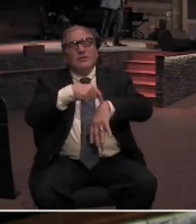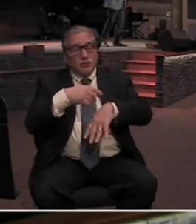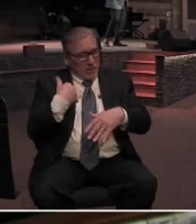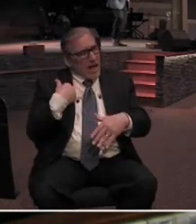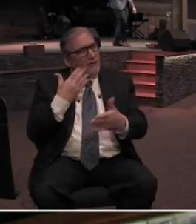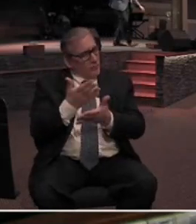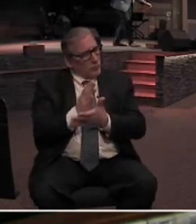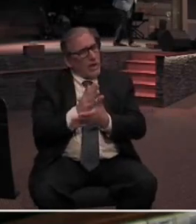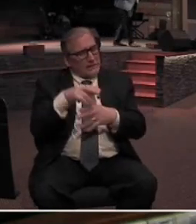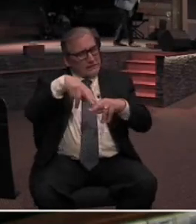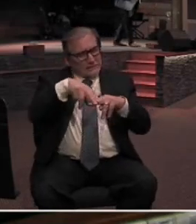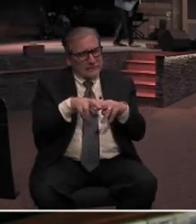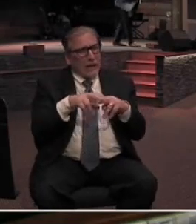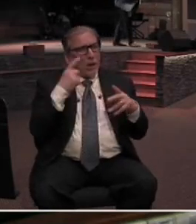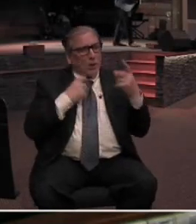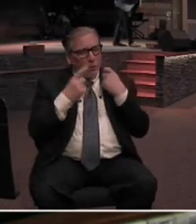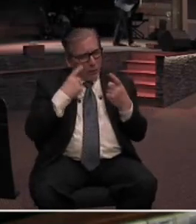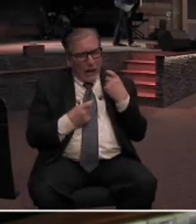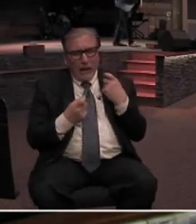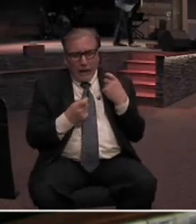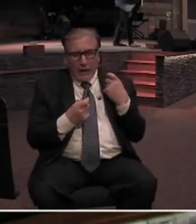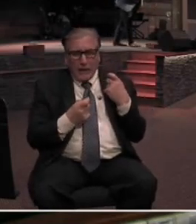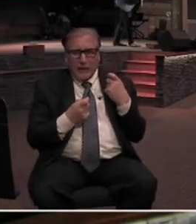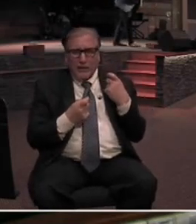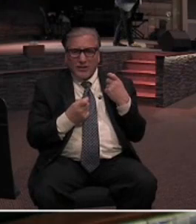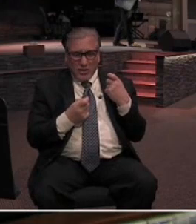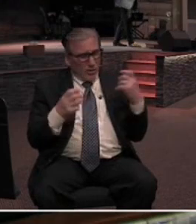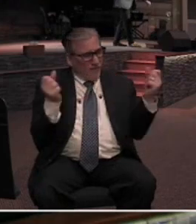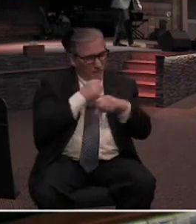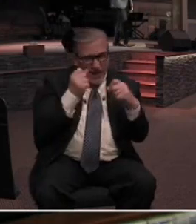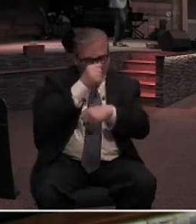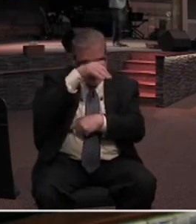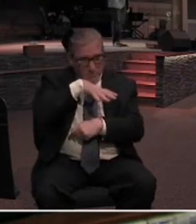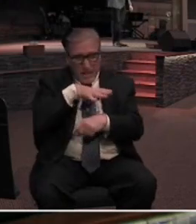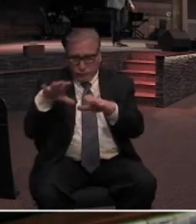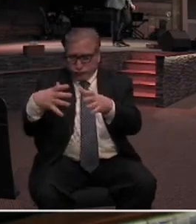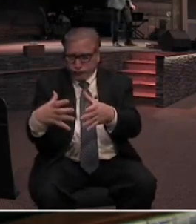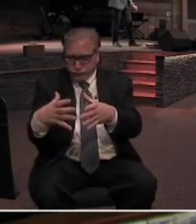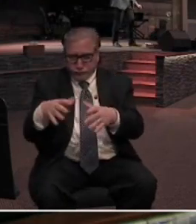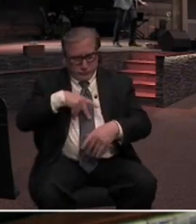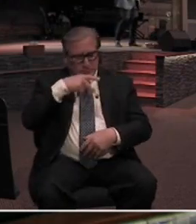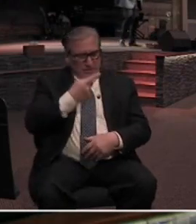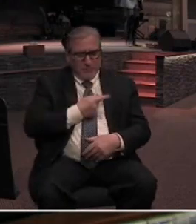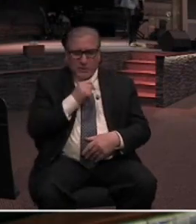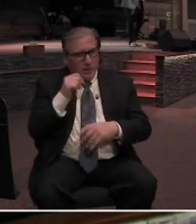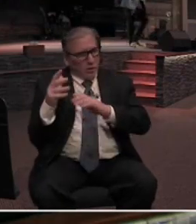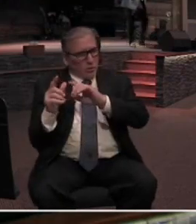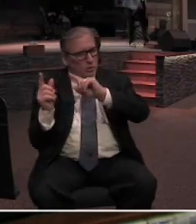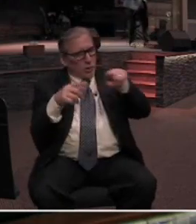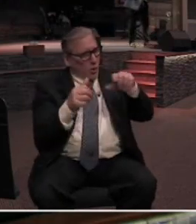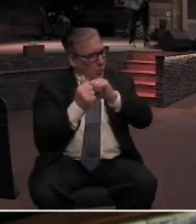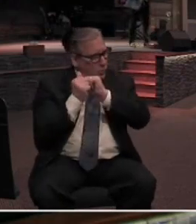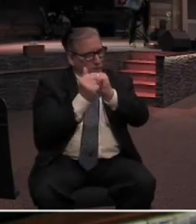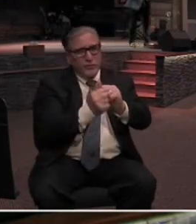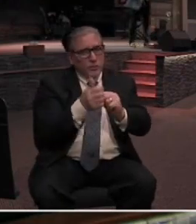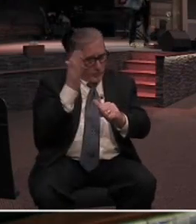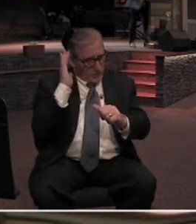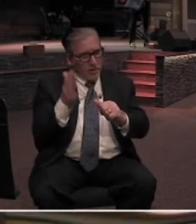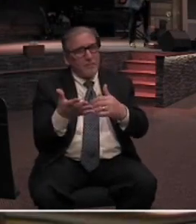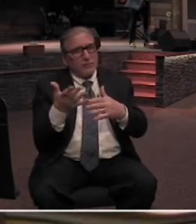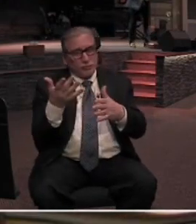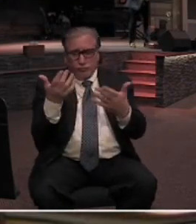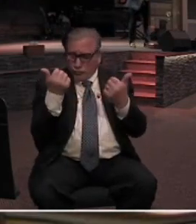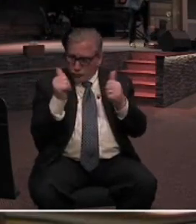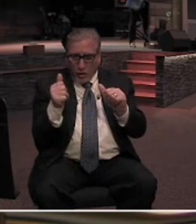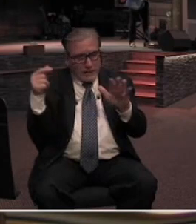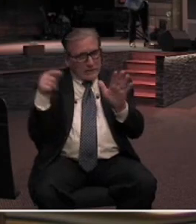there and just cry. David, you're fighting. Men are upset. I don't think they're going to go with you. They're about to turn on you. I